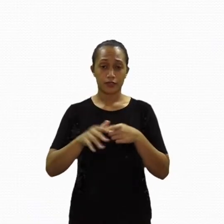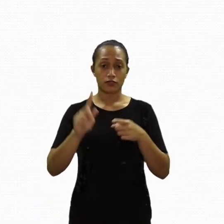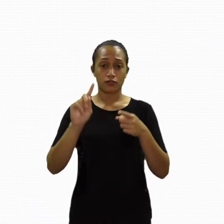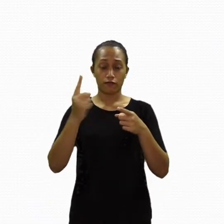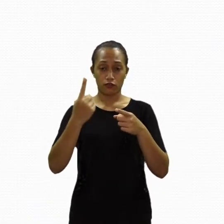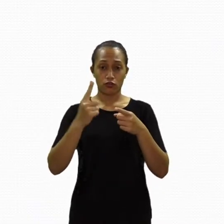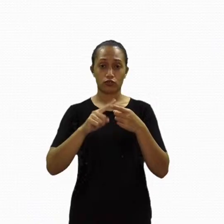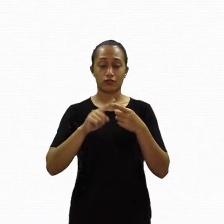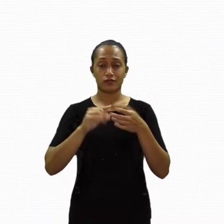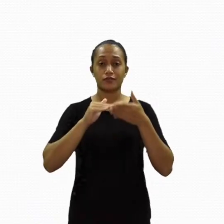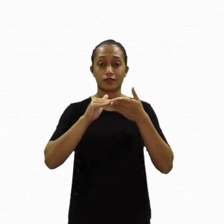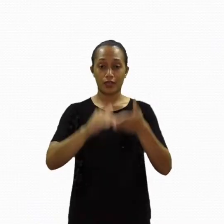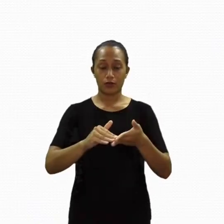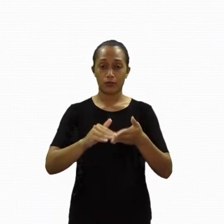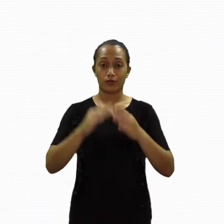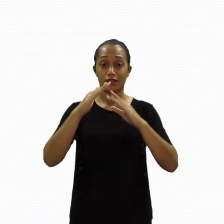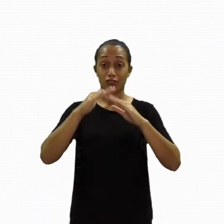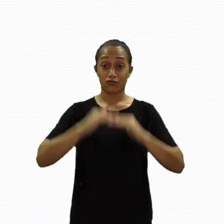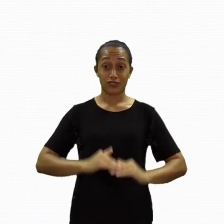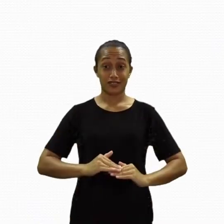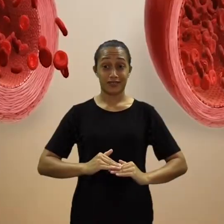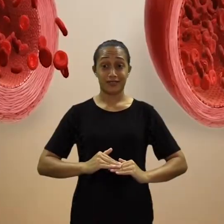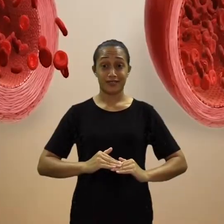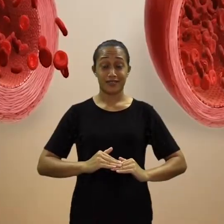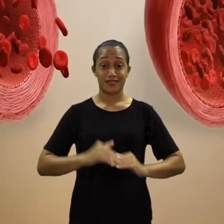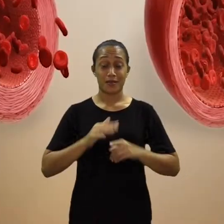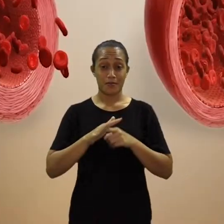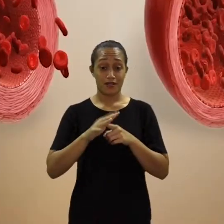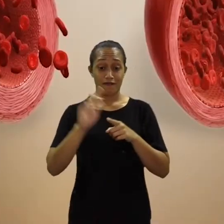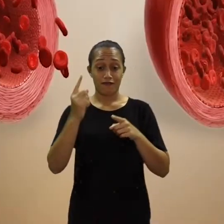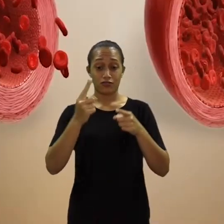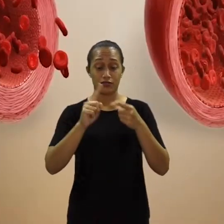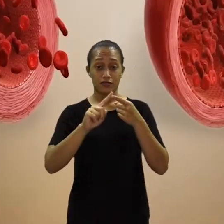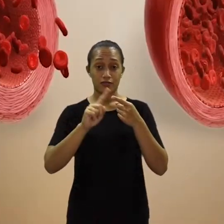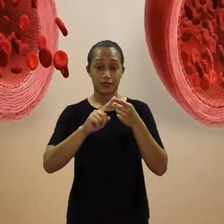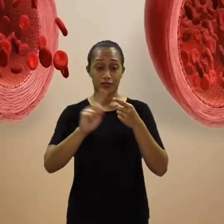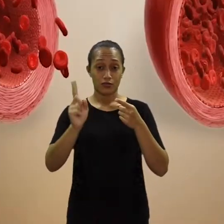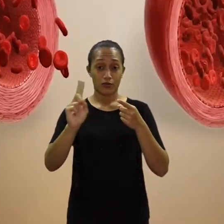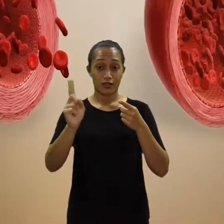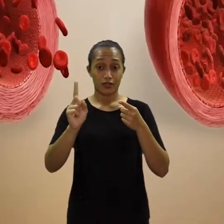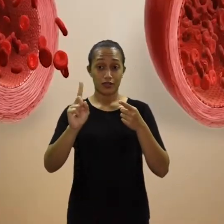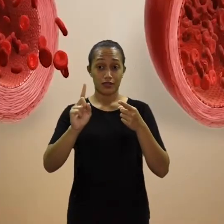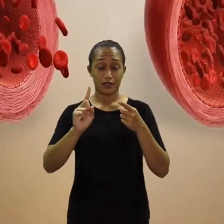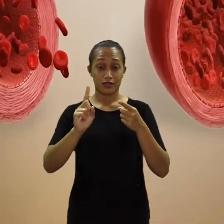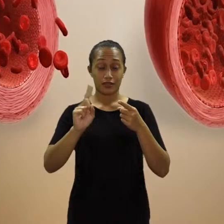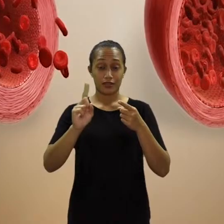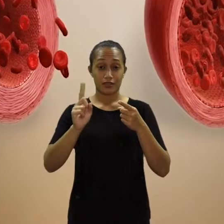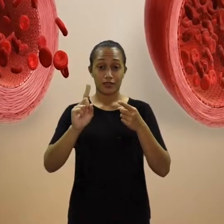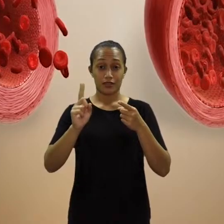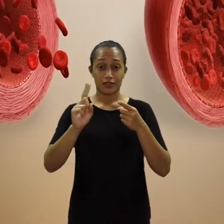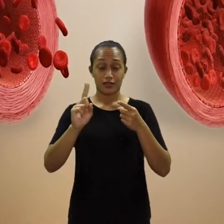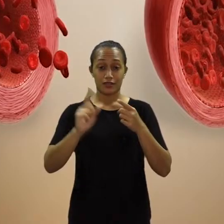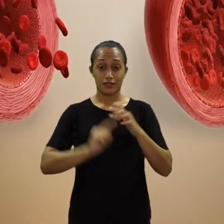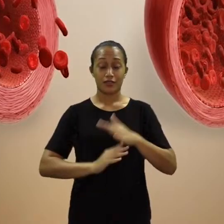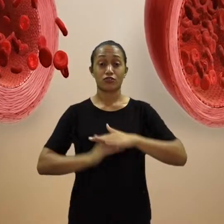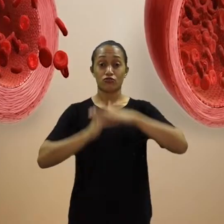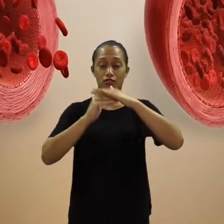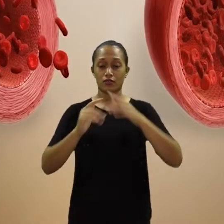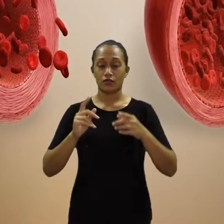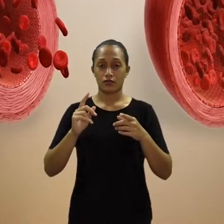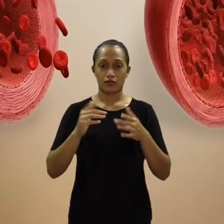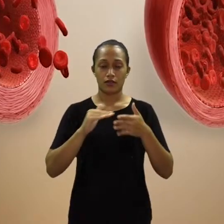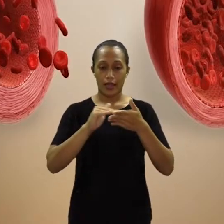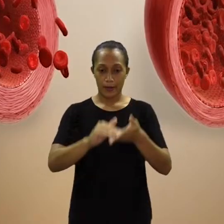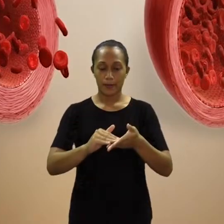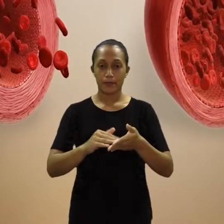it helps increase the oxygen carrying capacity of blood. The first one is it helps increase